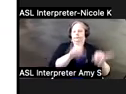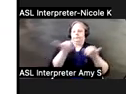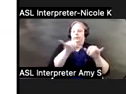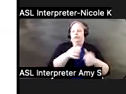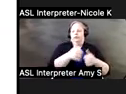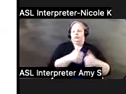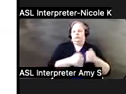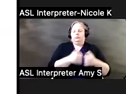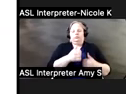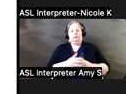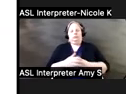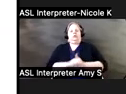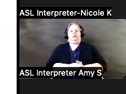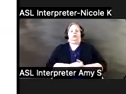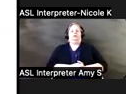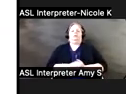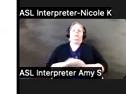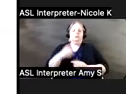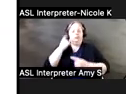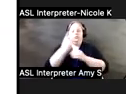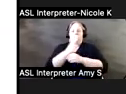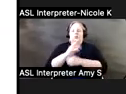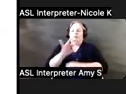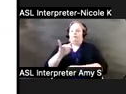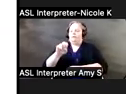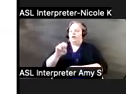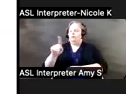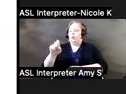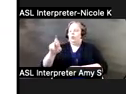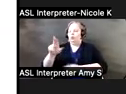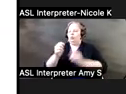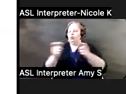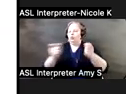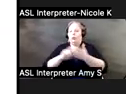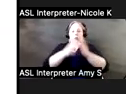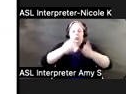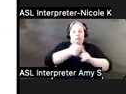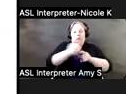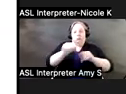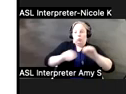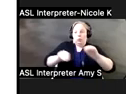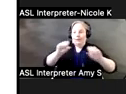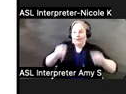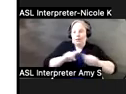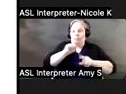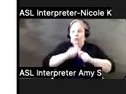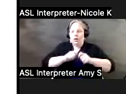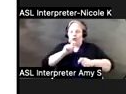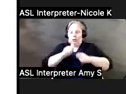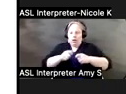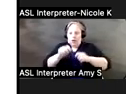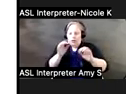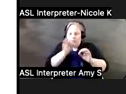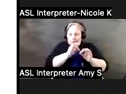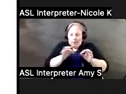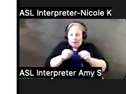could be someone with difficulties with fine motor control. So this could be someone who might have the movement, but they don't have enough fine motor control to access these tiny little buttons